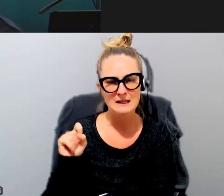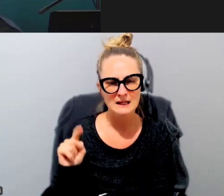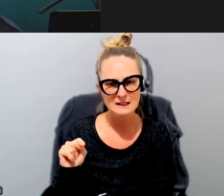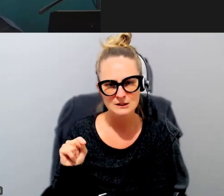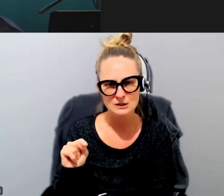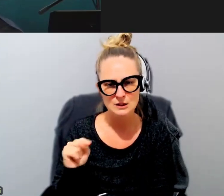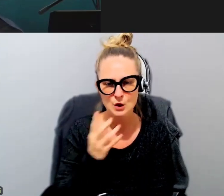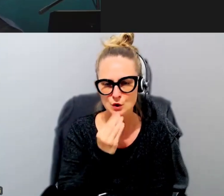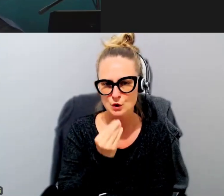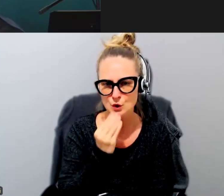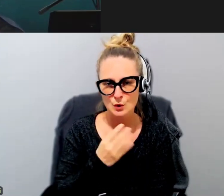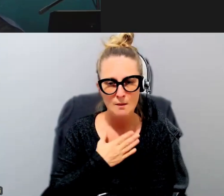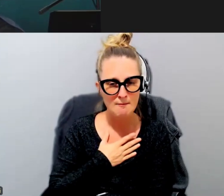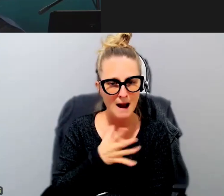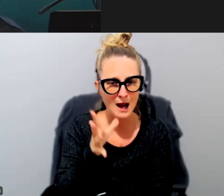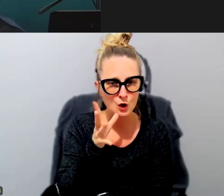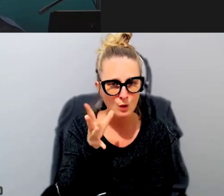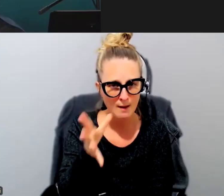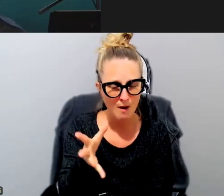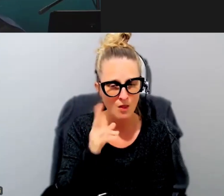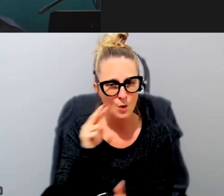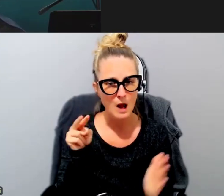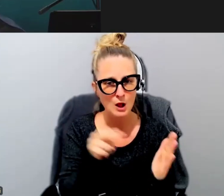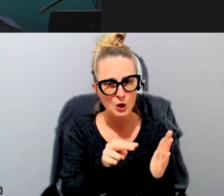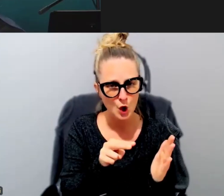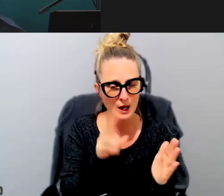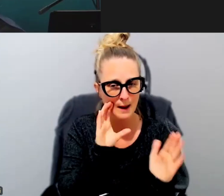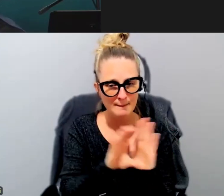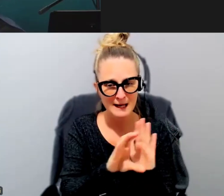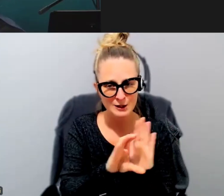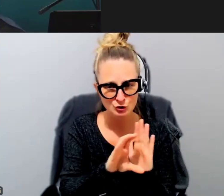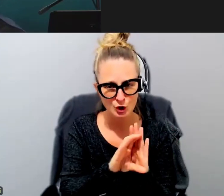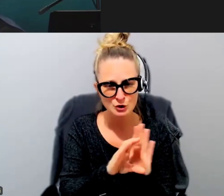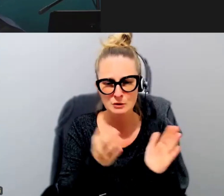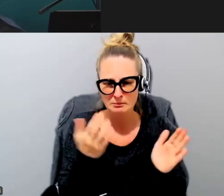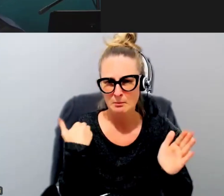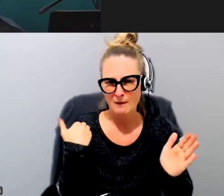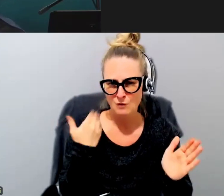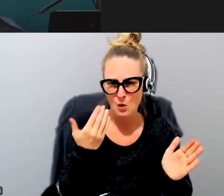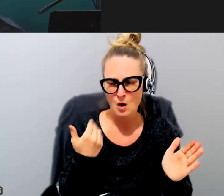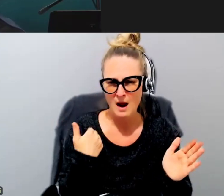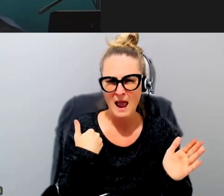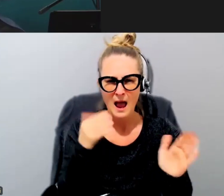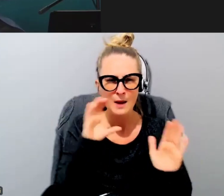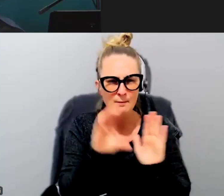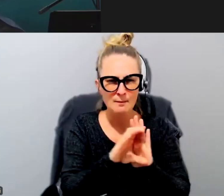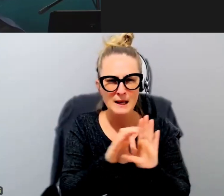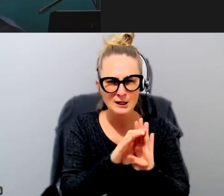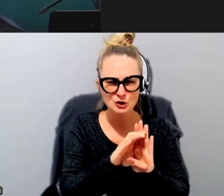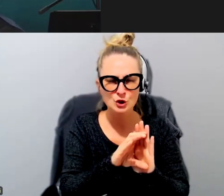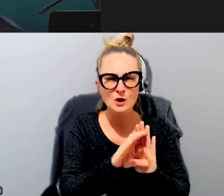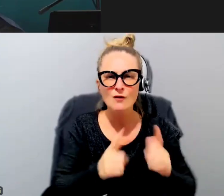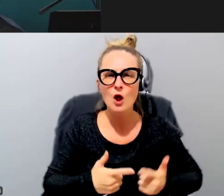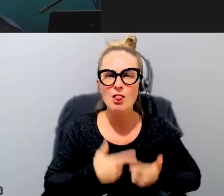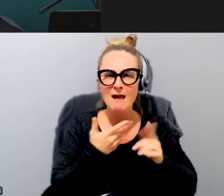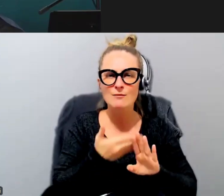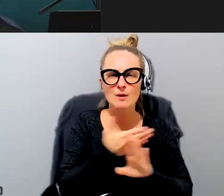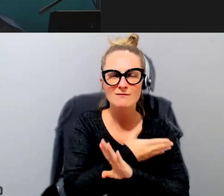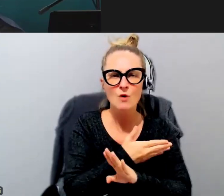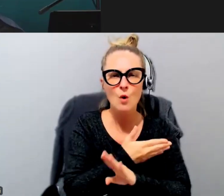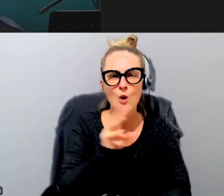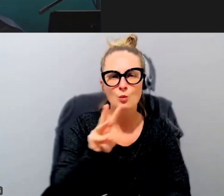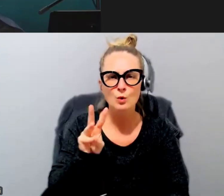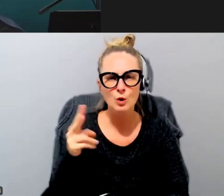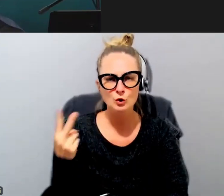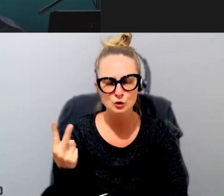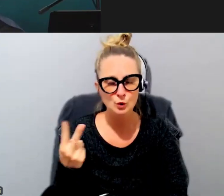look at photos of her, she used to have up a couple of photos of life before World War II, and her siblings.